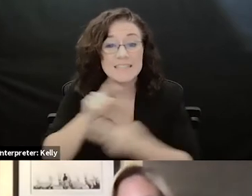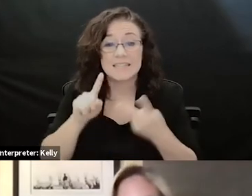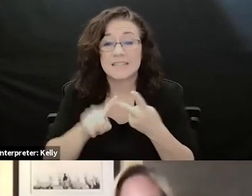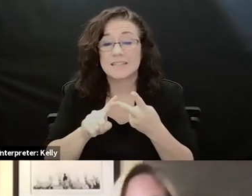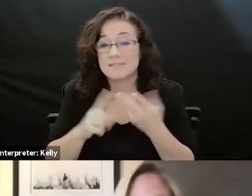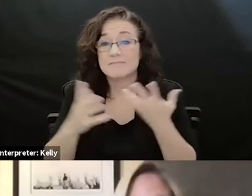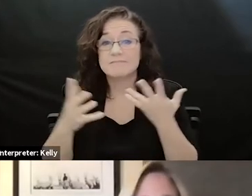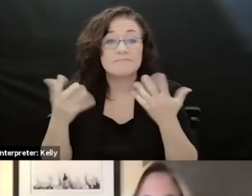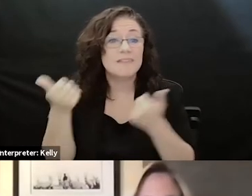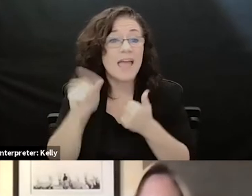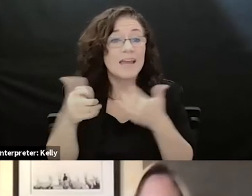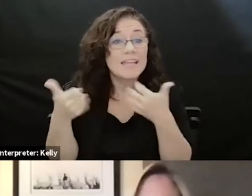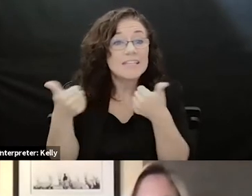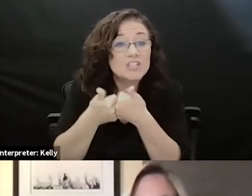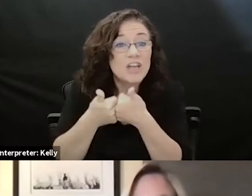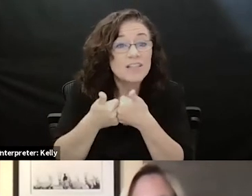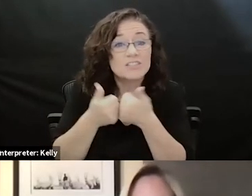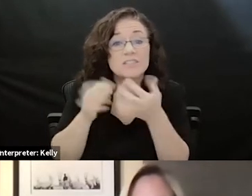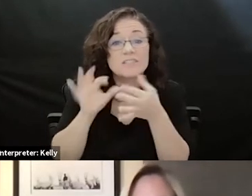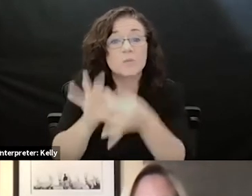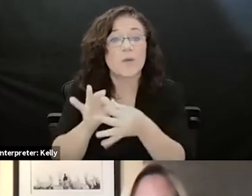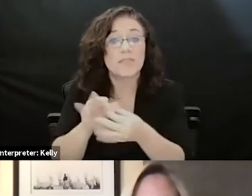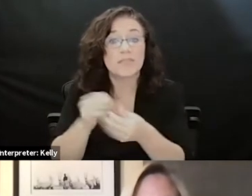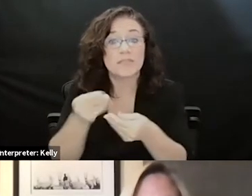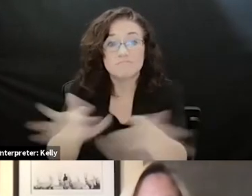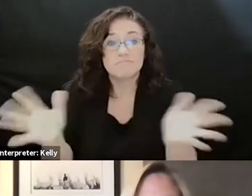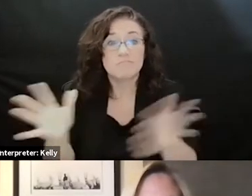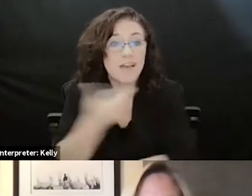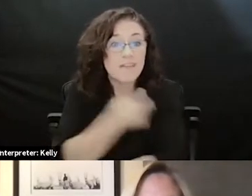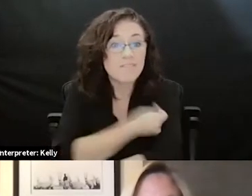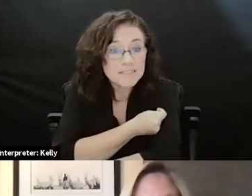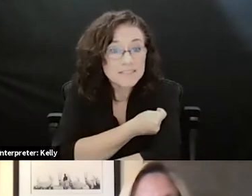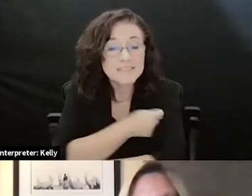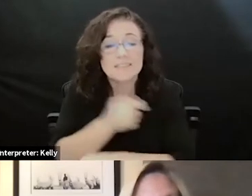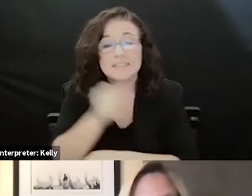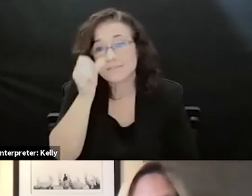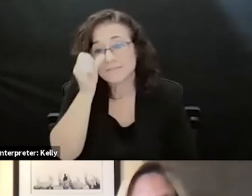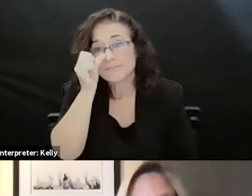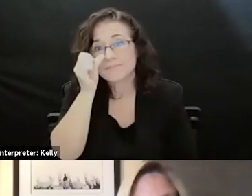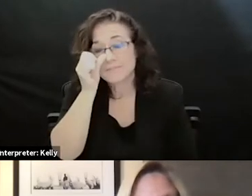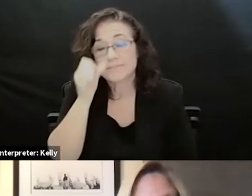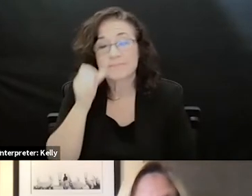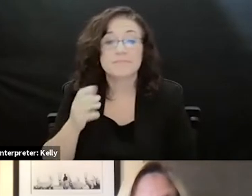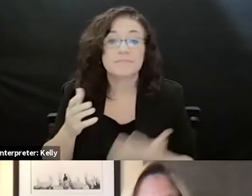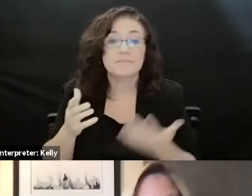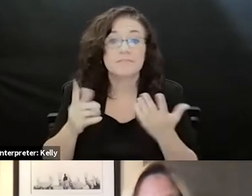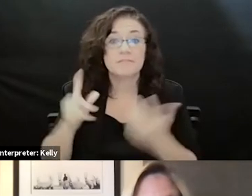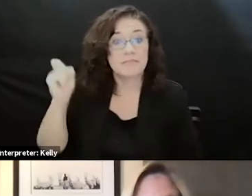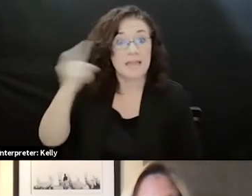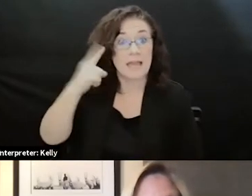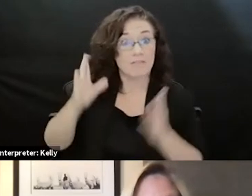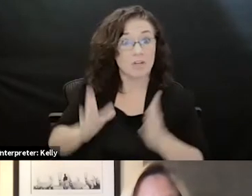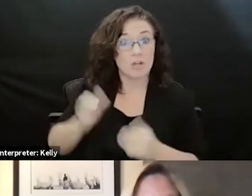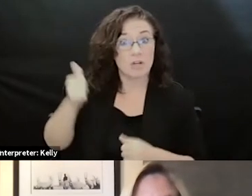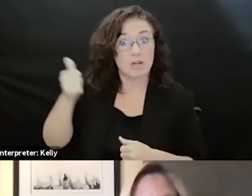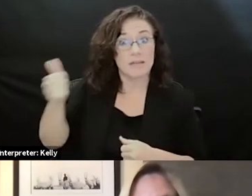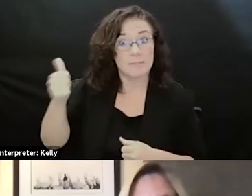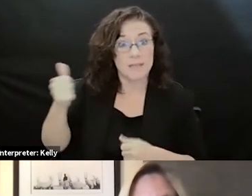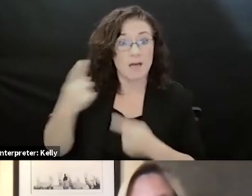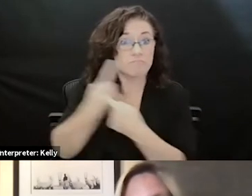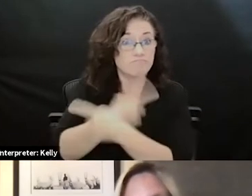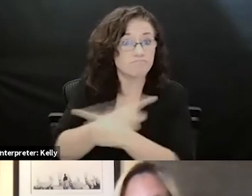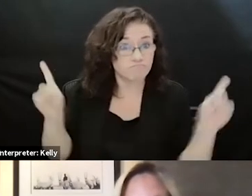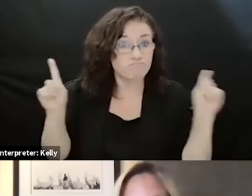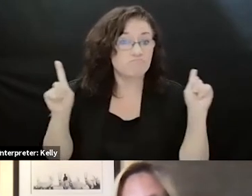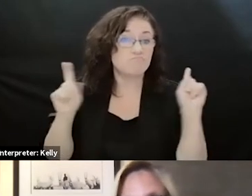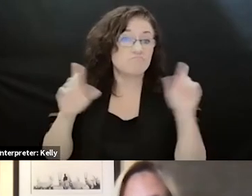getting folks their vaccine and now with the governors at least to me surprising order yesterday so just